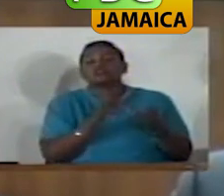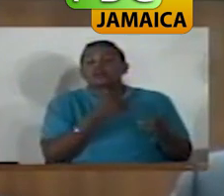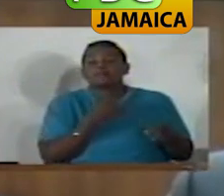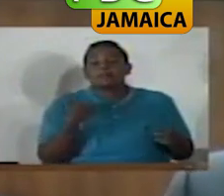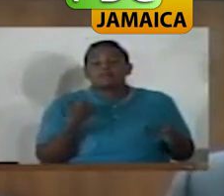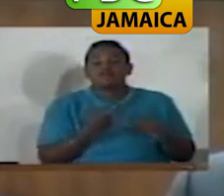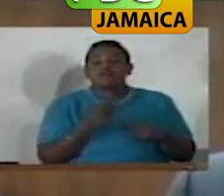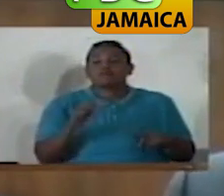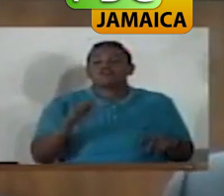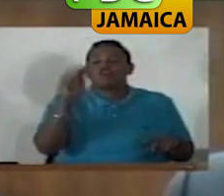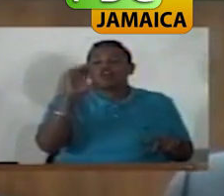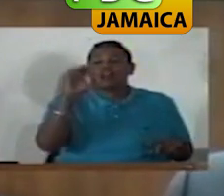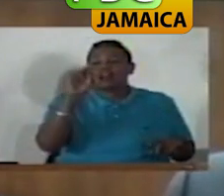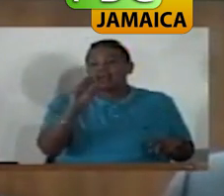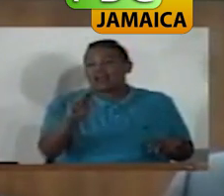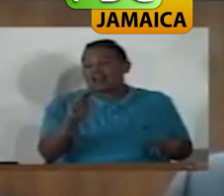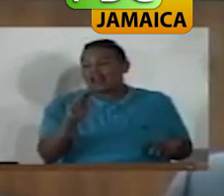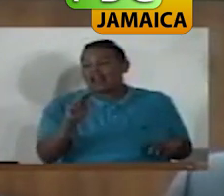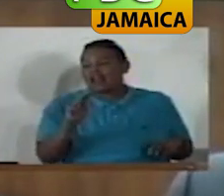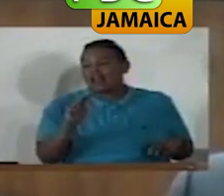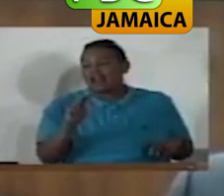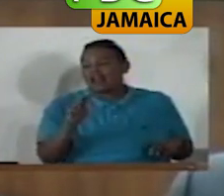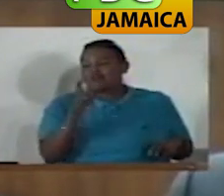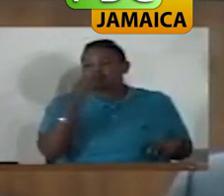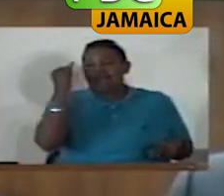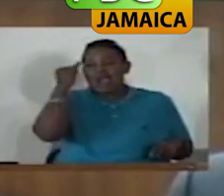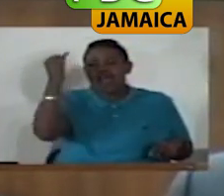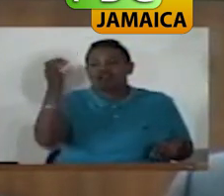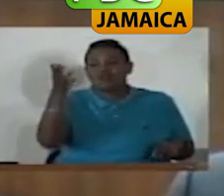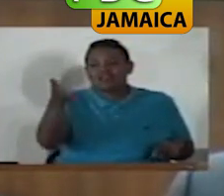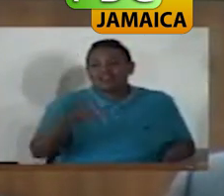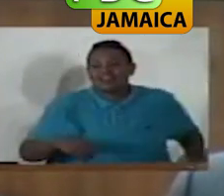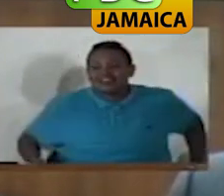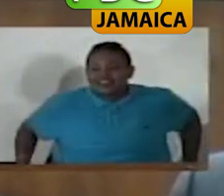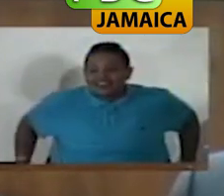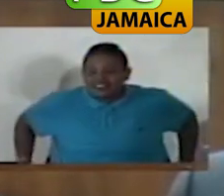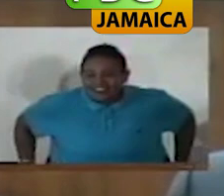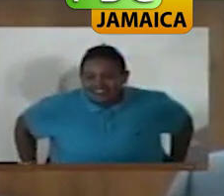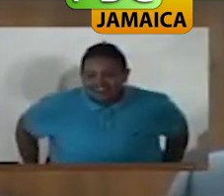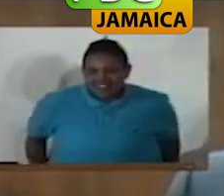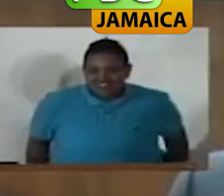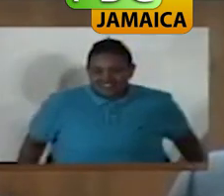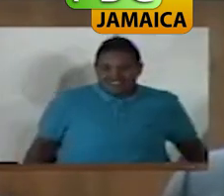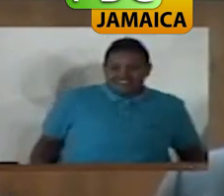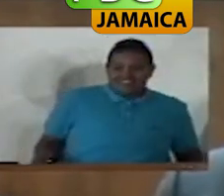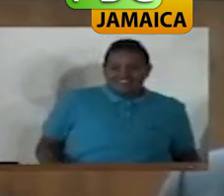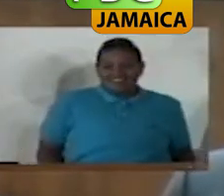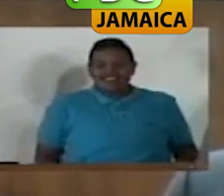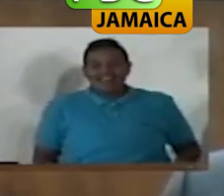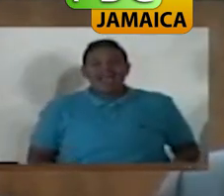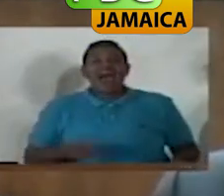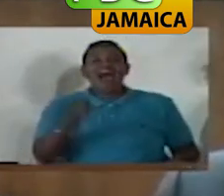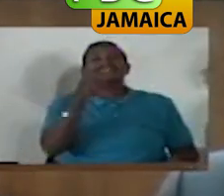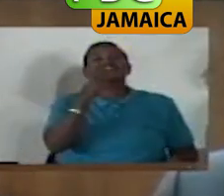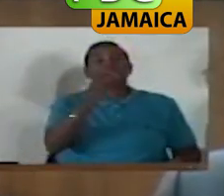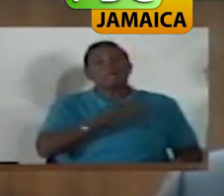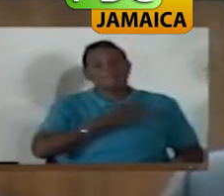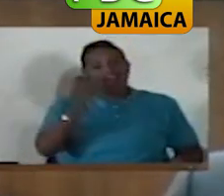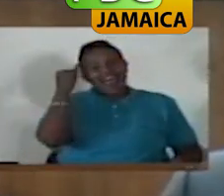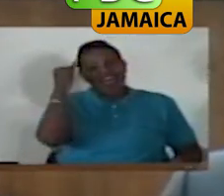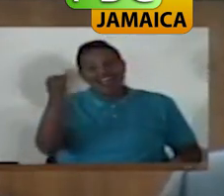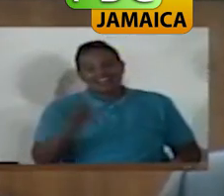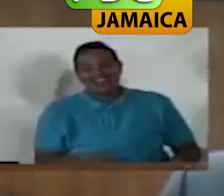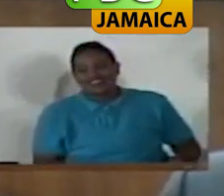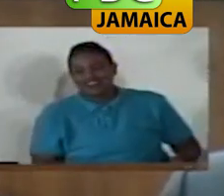She used charisma, statecraft, a can-do attitude, and a basic decency to bolster supporters